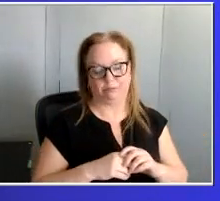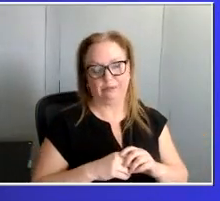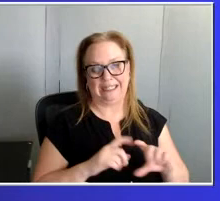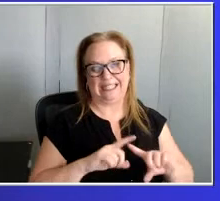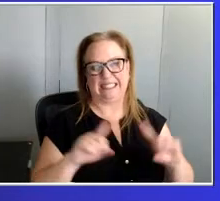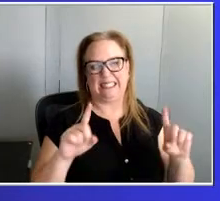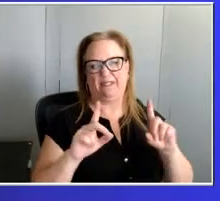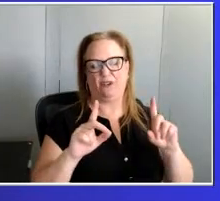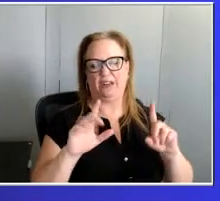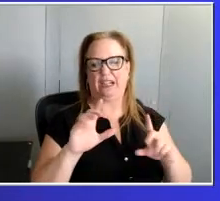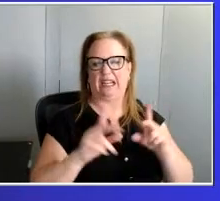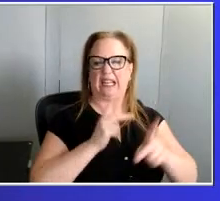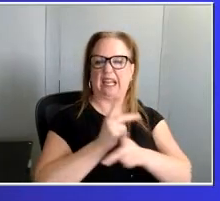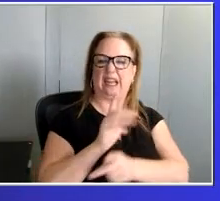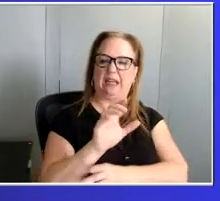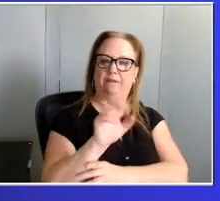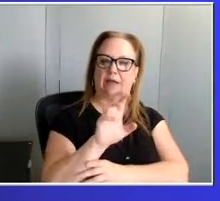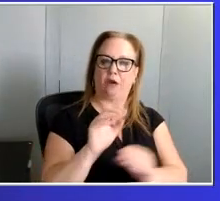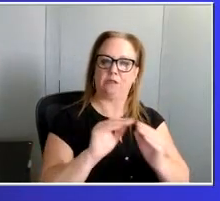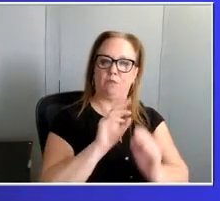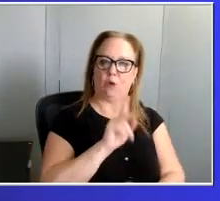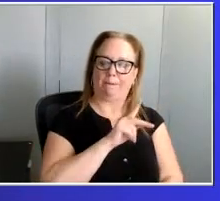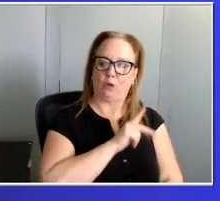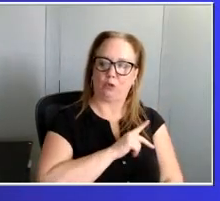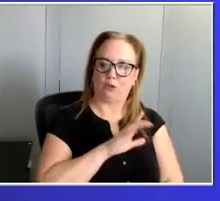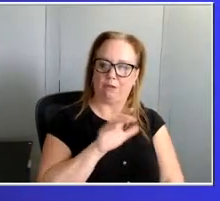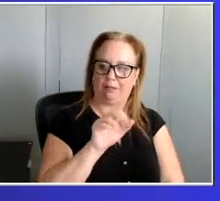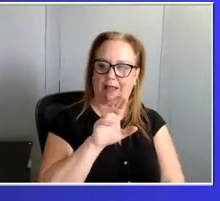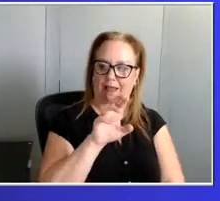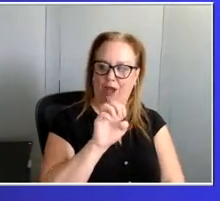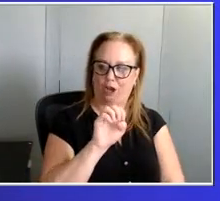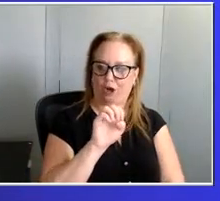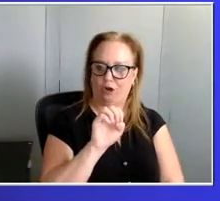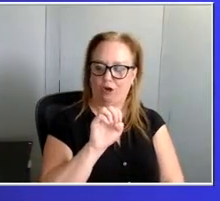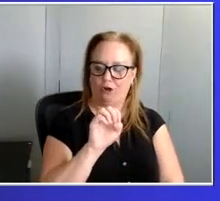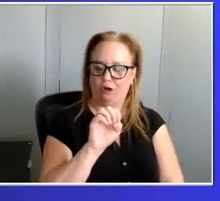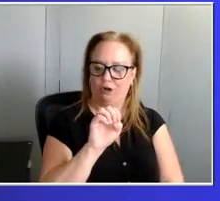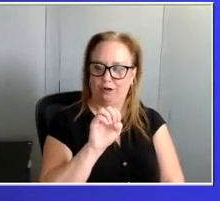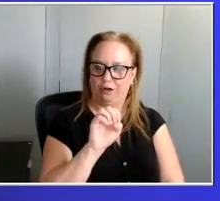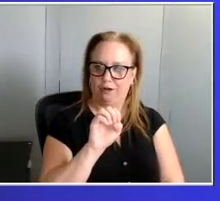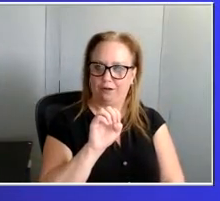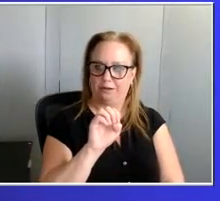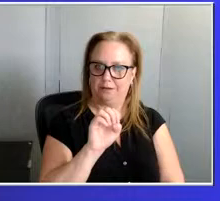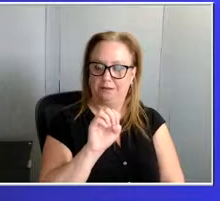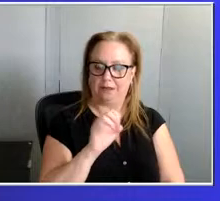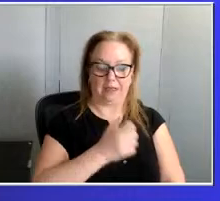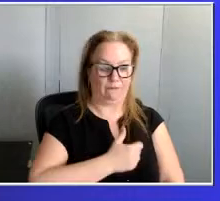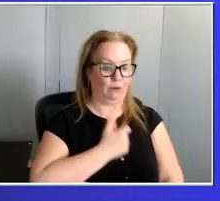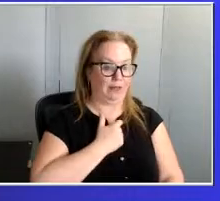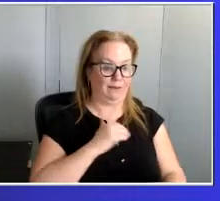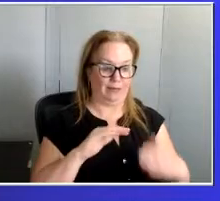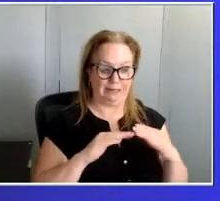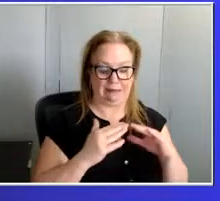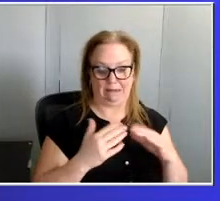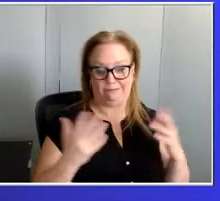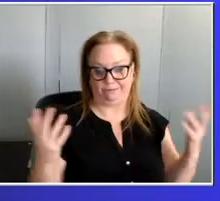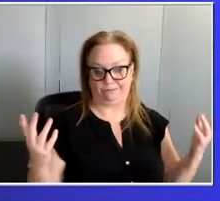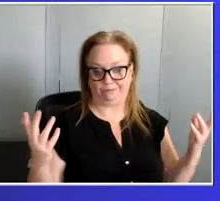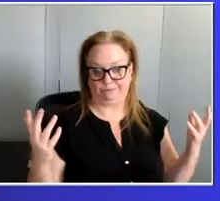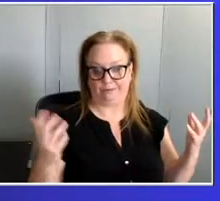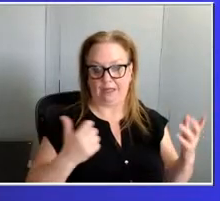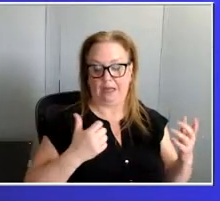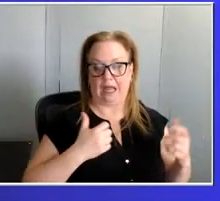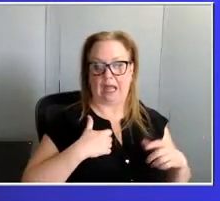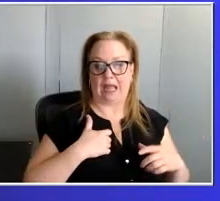of care. It's a more personal care because if you live in a town of, I was in a practice